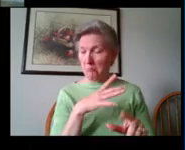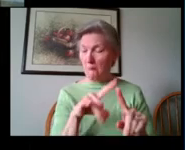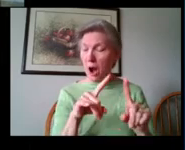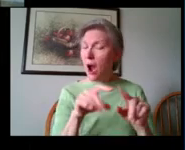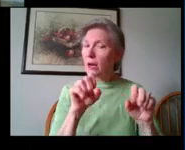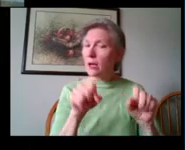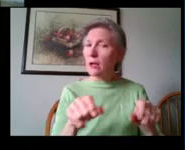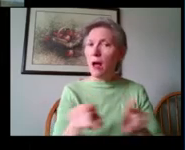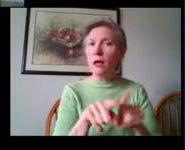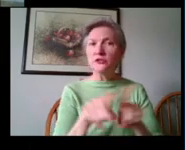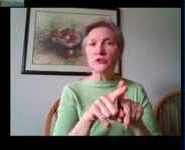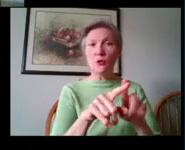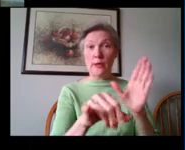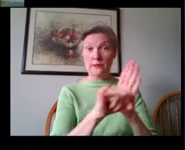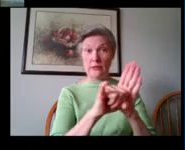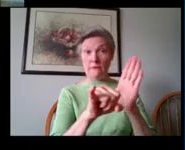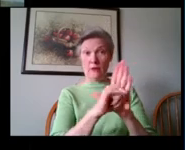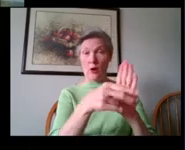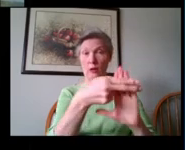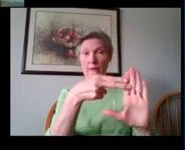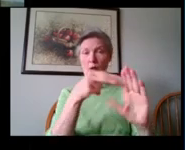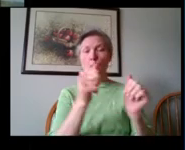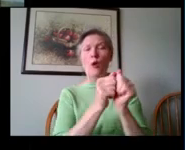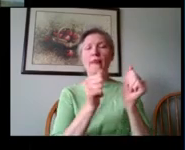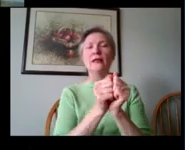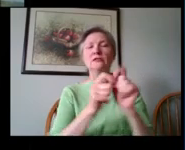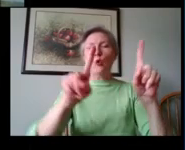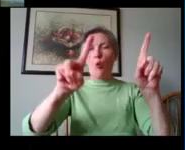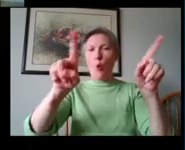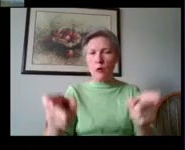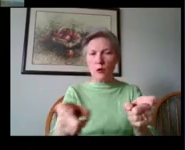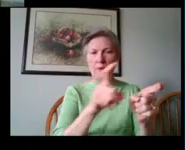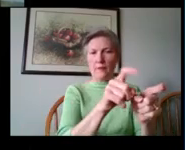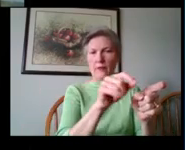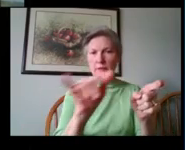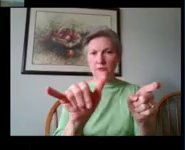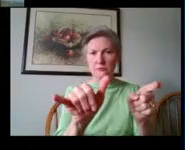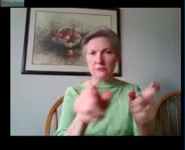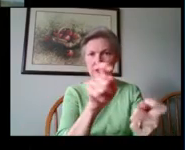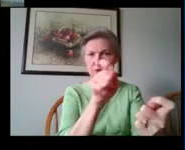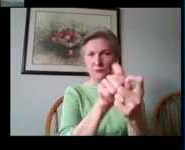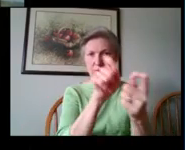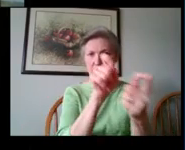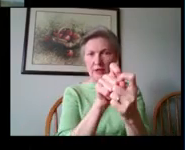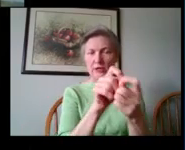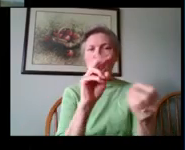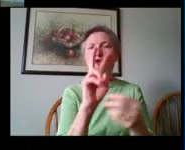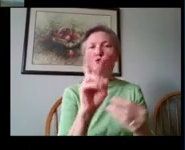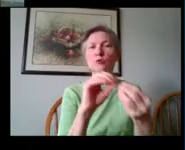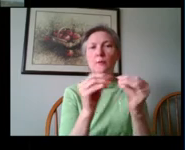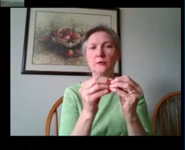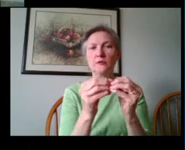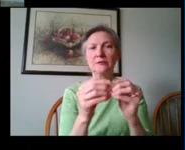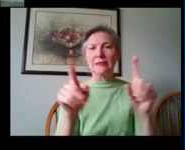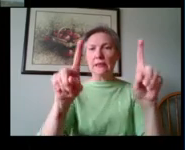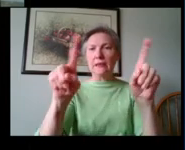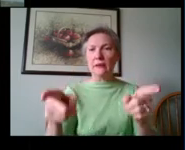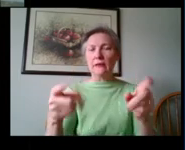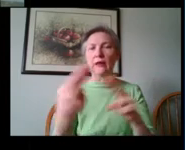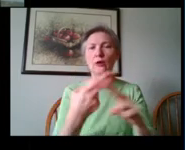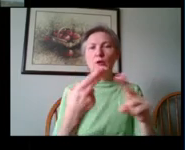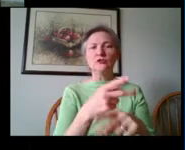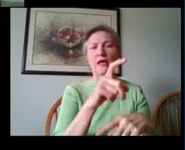it, and often I'll need to identify it by its ordered pair, which is that specific pair of 2 numbers that uses